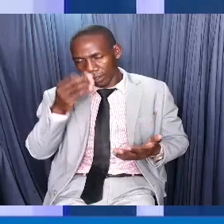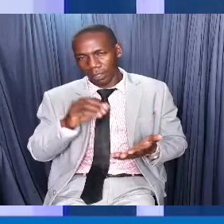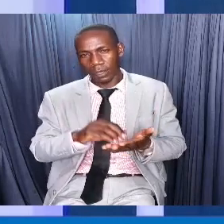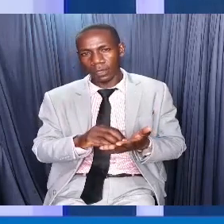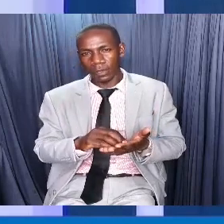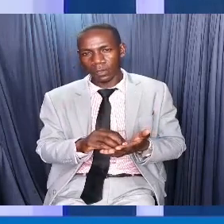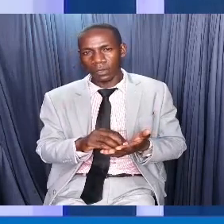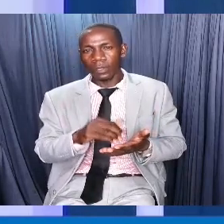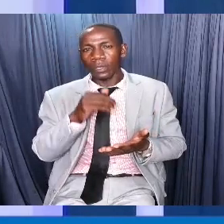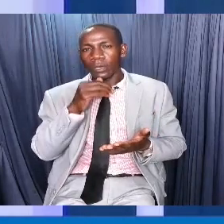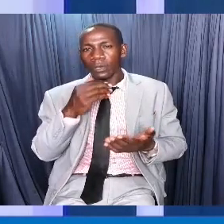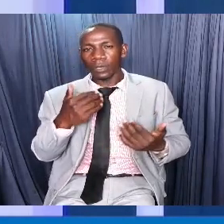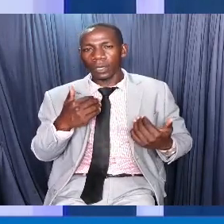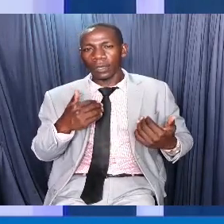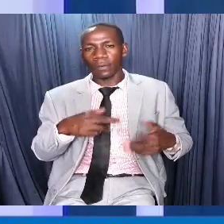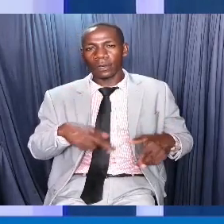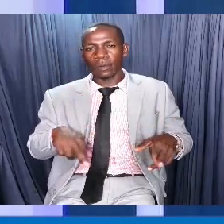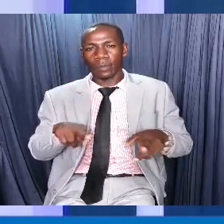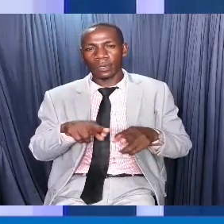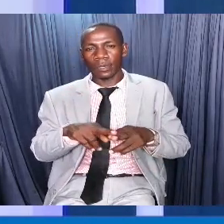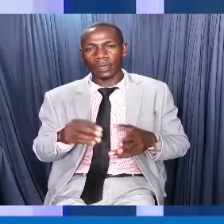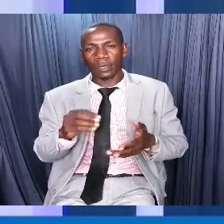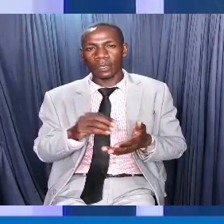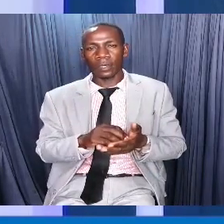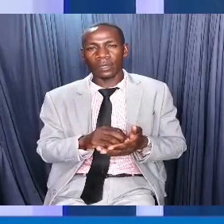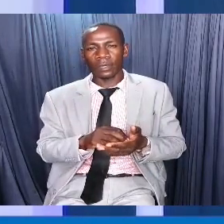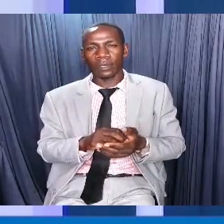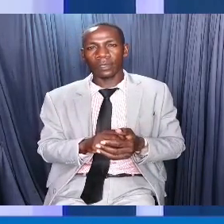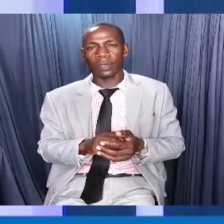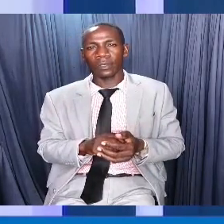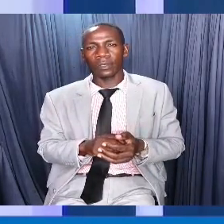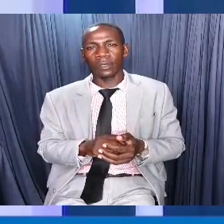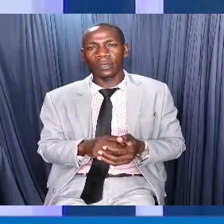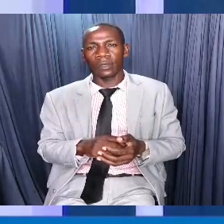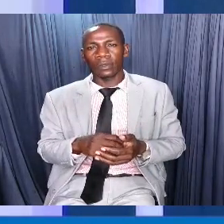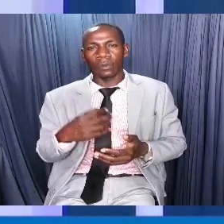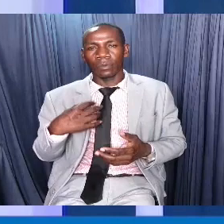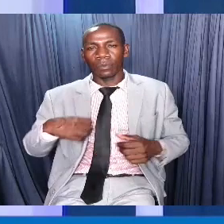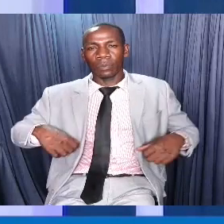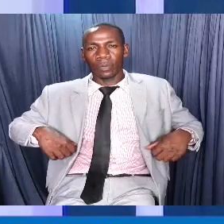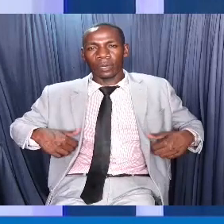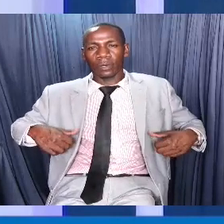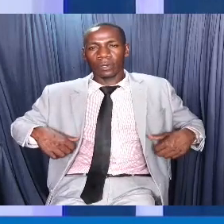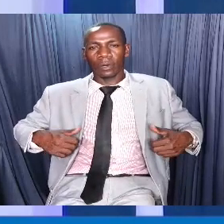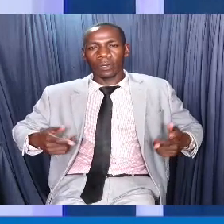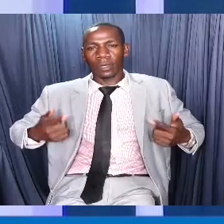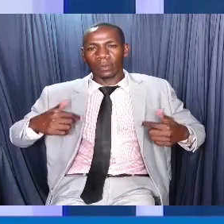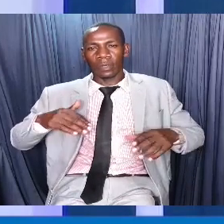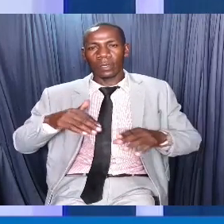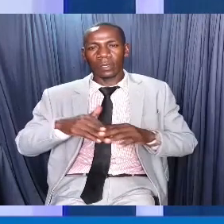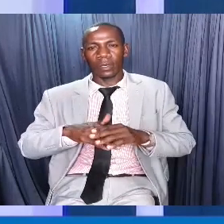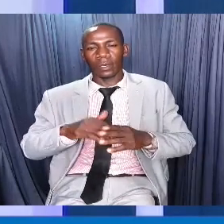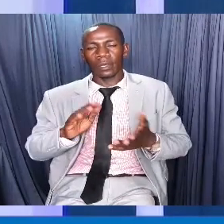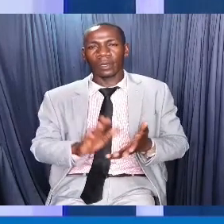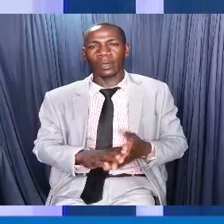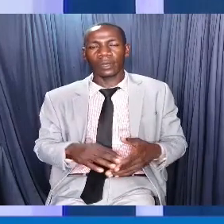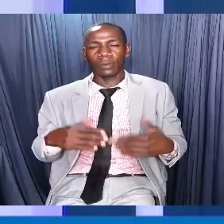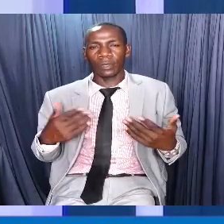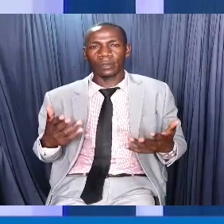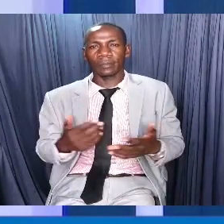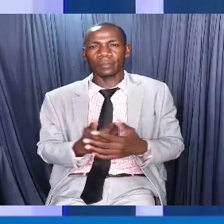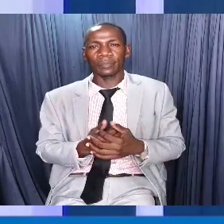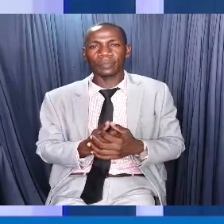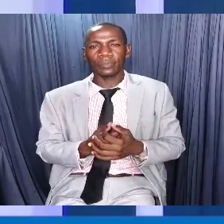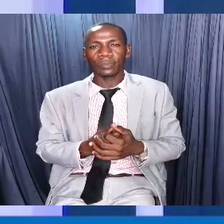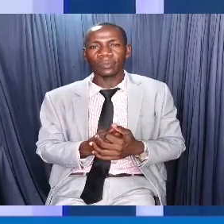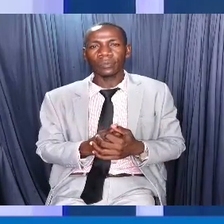repentance. Hauna toba tena. You no longer have the humility. Kiburi. Pride coming in. Hallelujah.